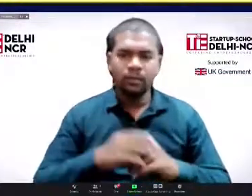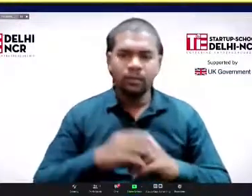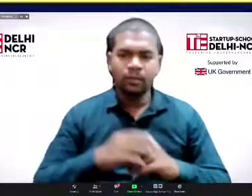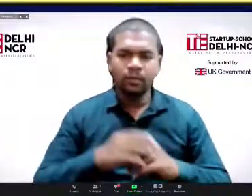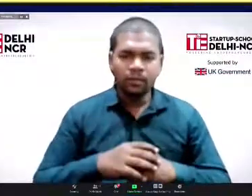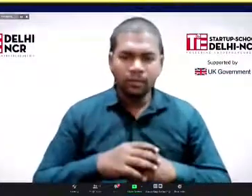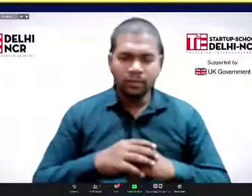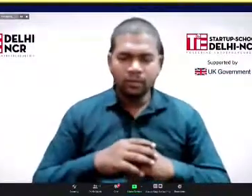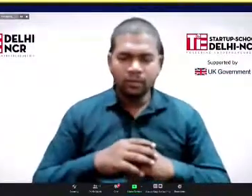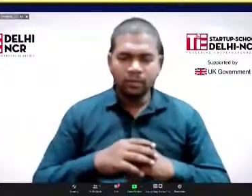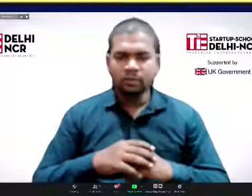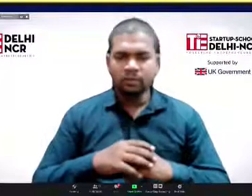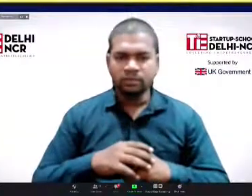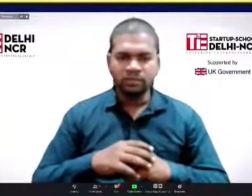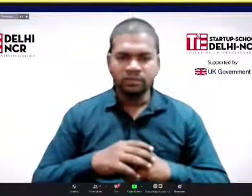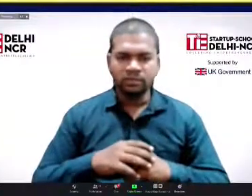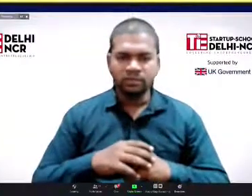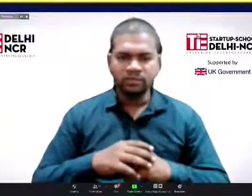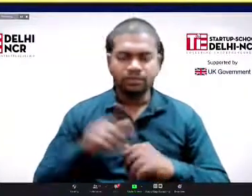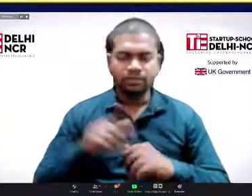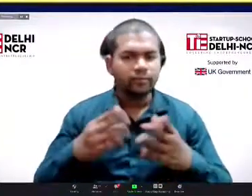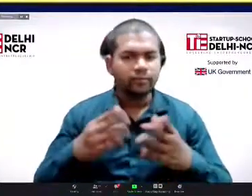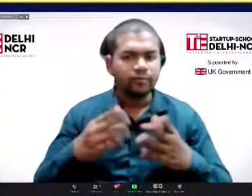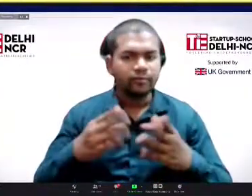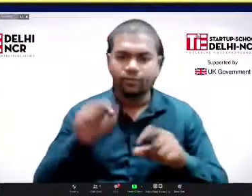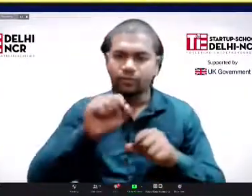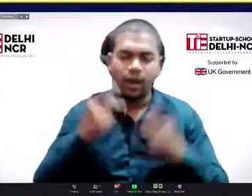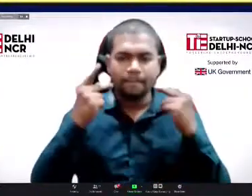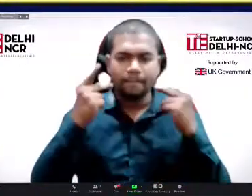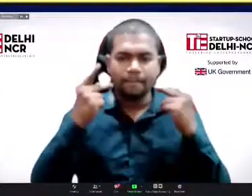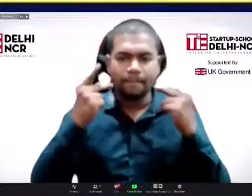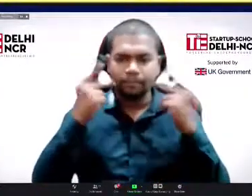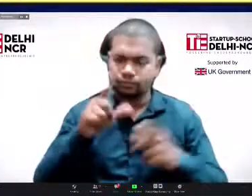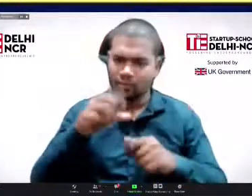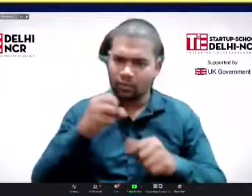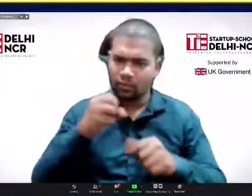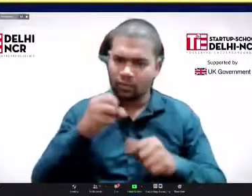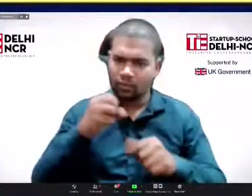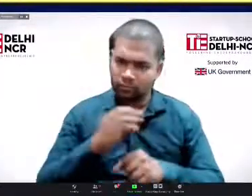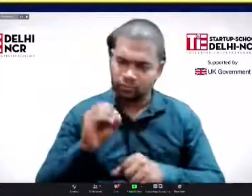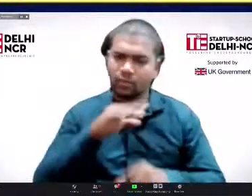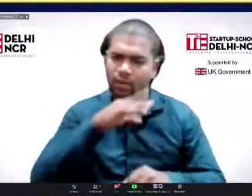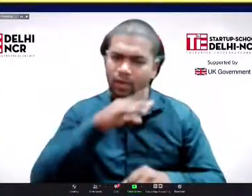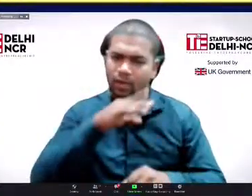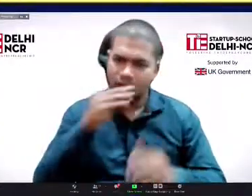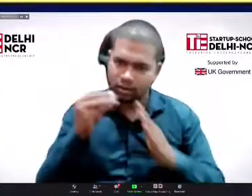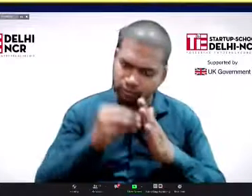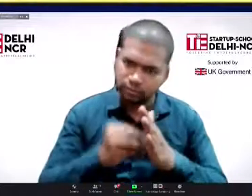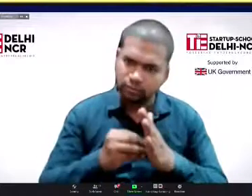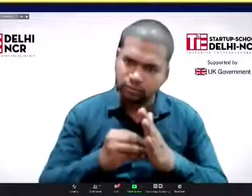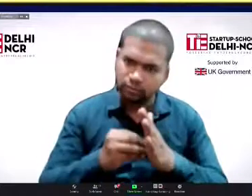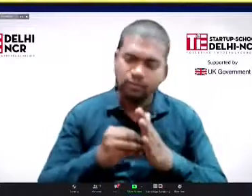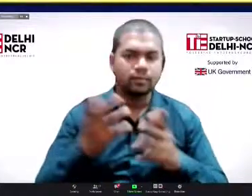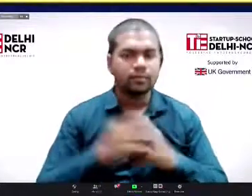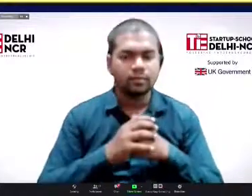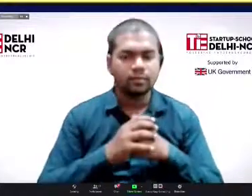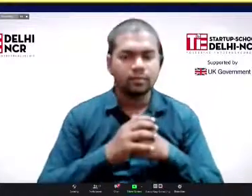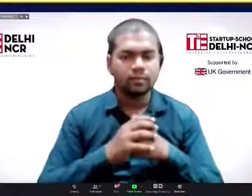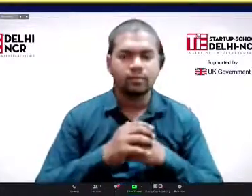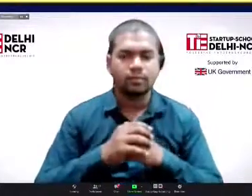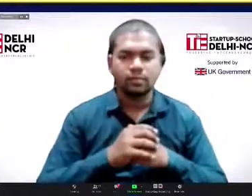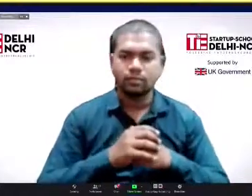to design your brand, how are you going about it? Is it a logo? Is it certain set of colors? I would say that what you